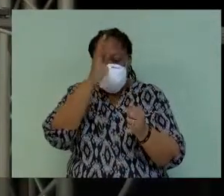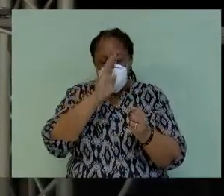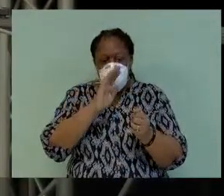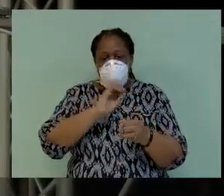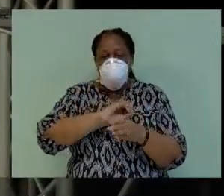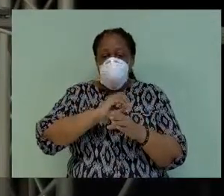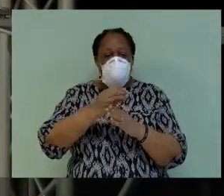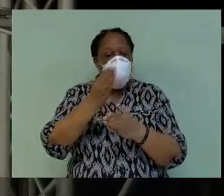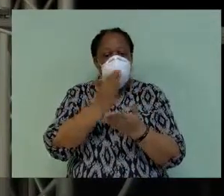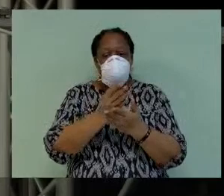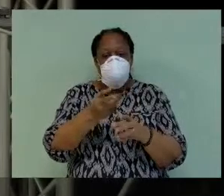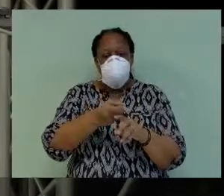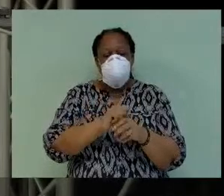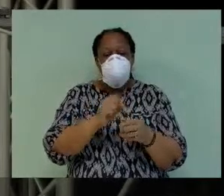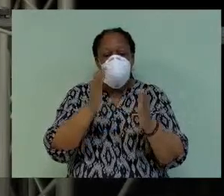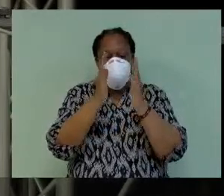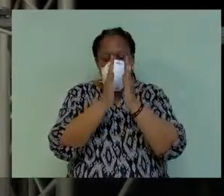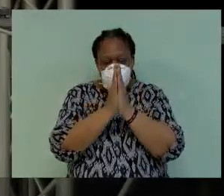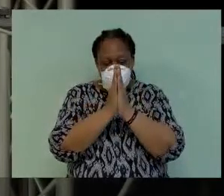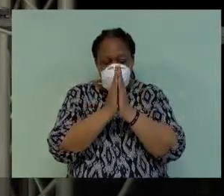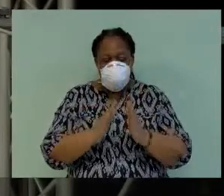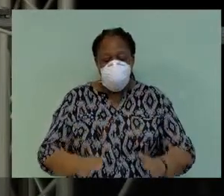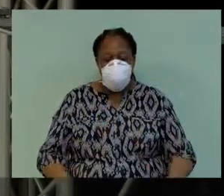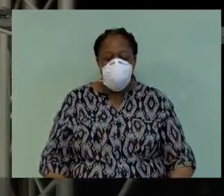This question is for the Attorney General.